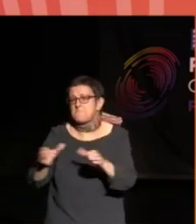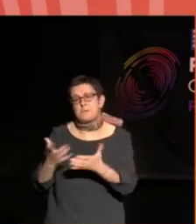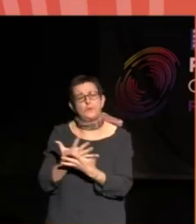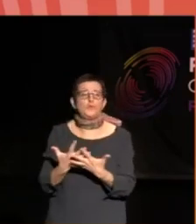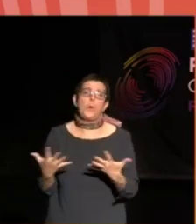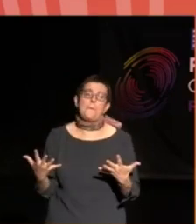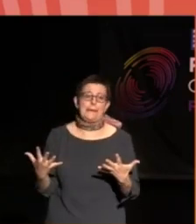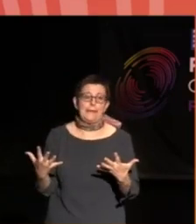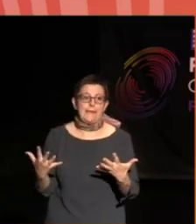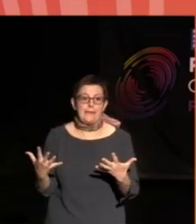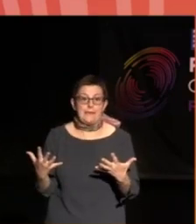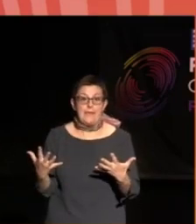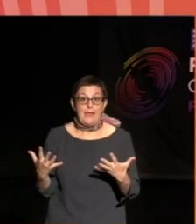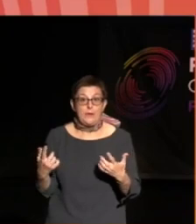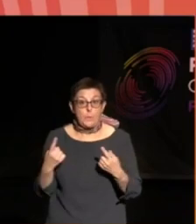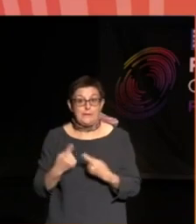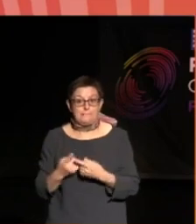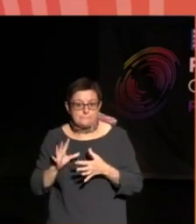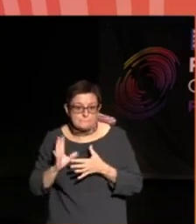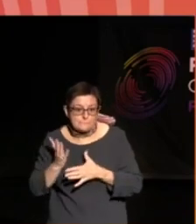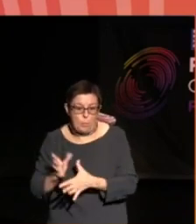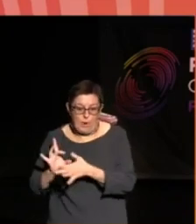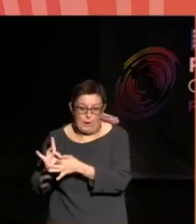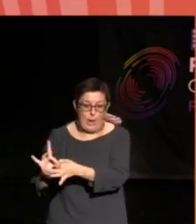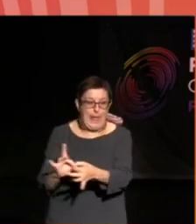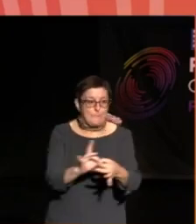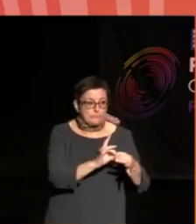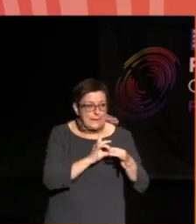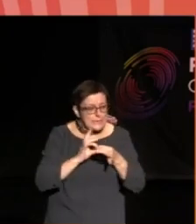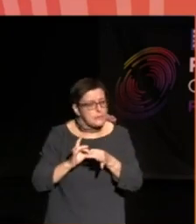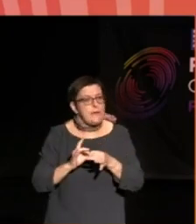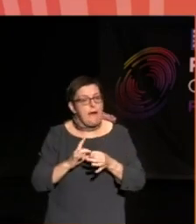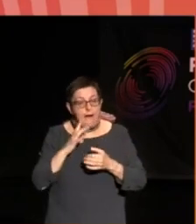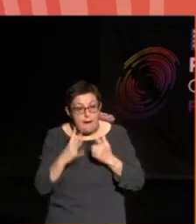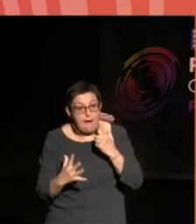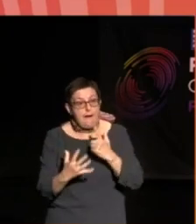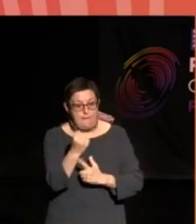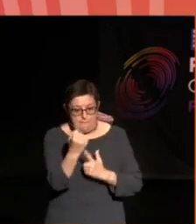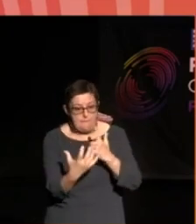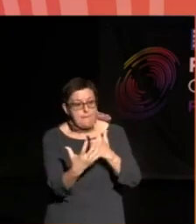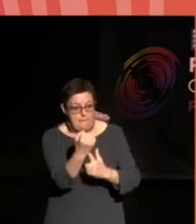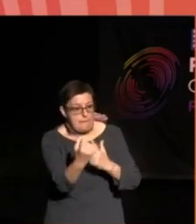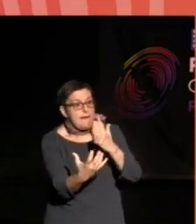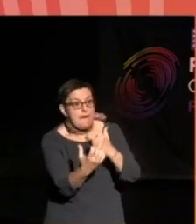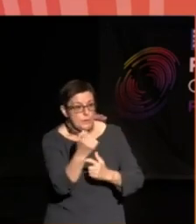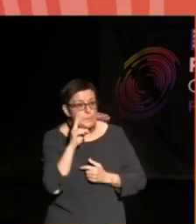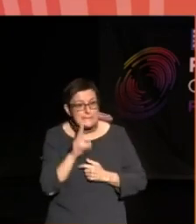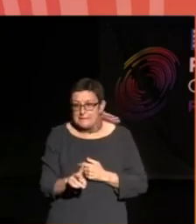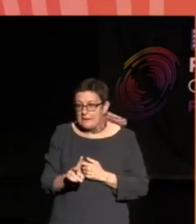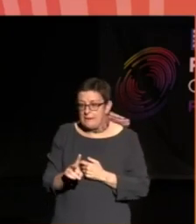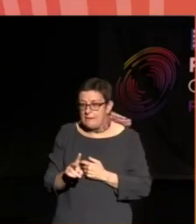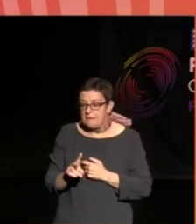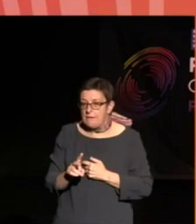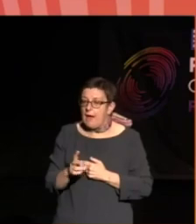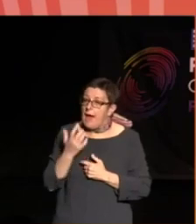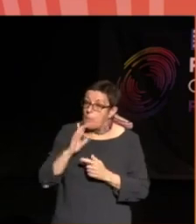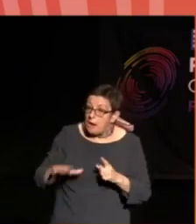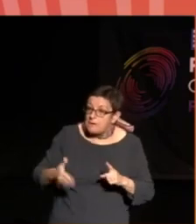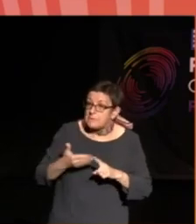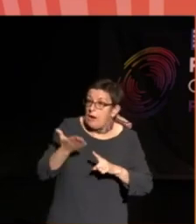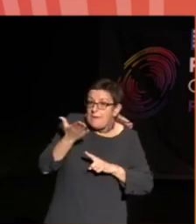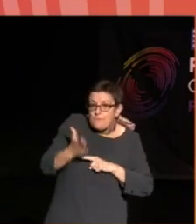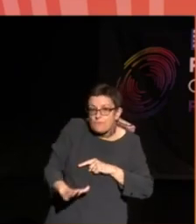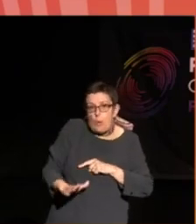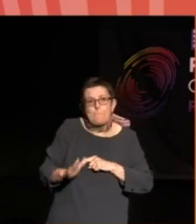cross collaboration, that's where we're seeing the steps forwards, and that's where we're seeing the targets being posed